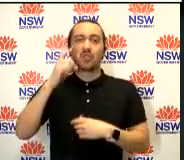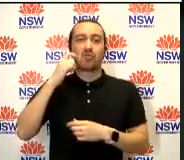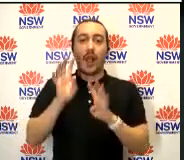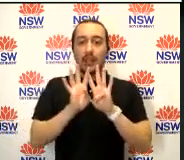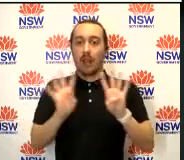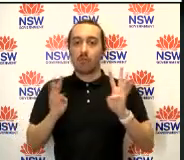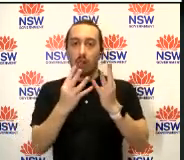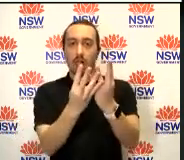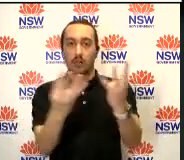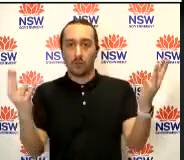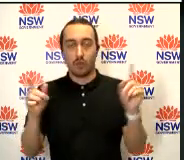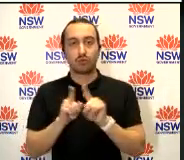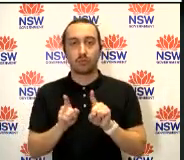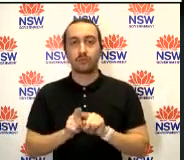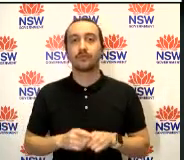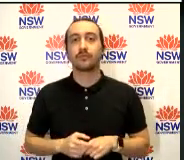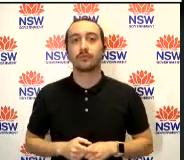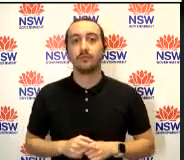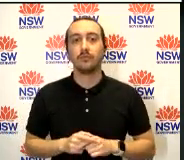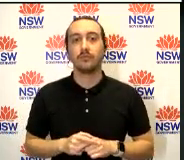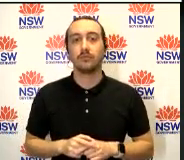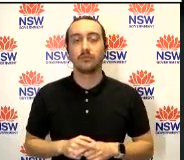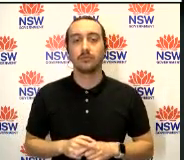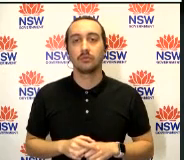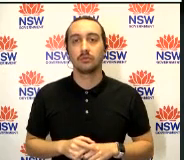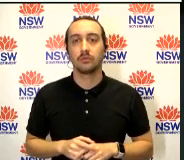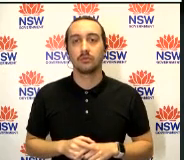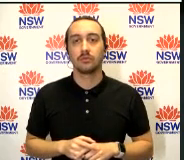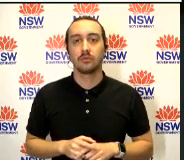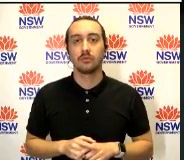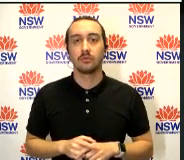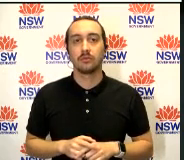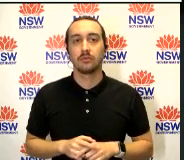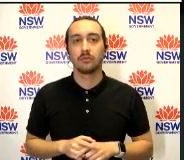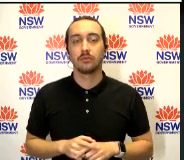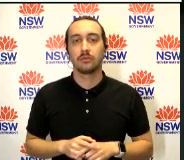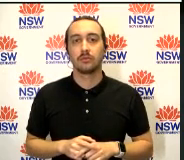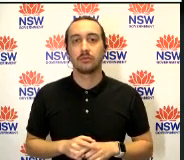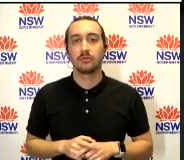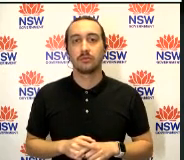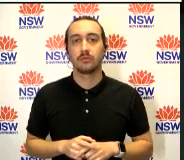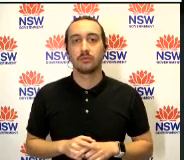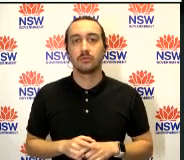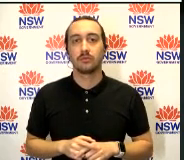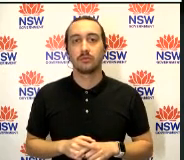will be provided with a safe way to access and exit the work area.